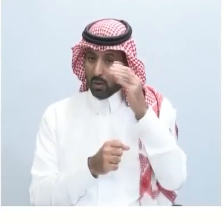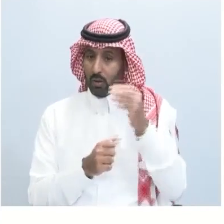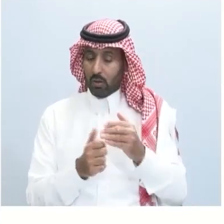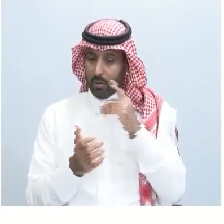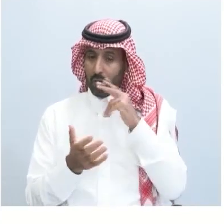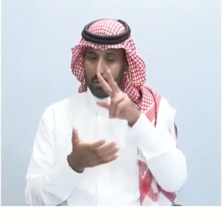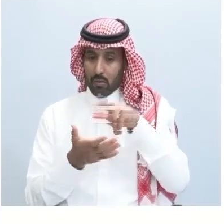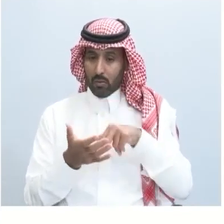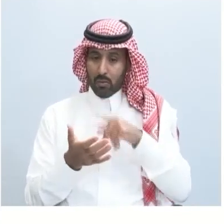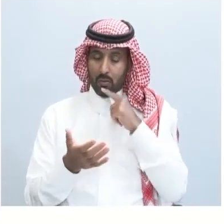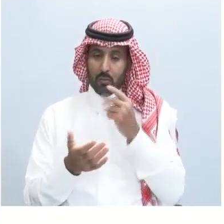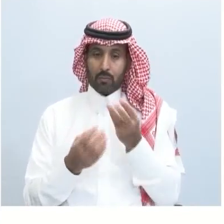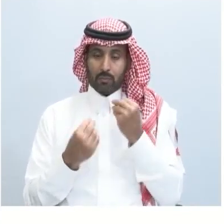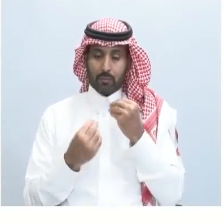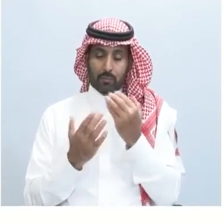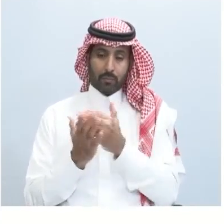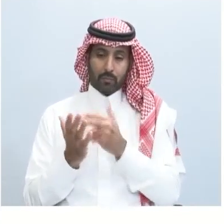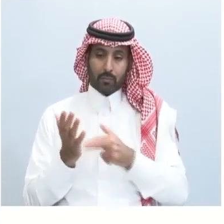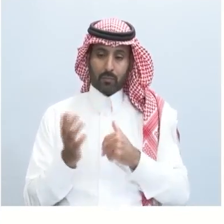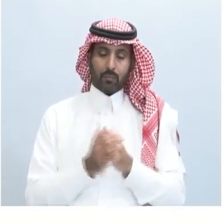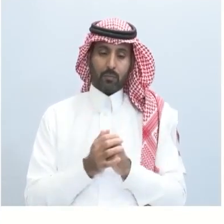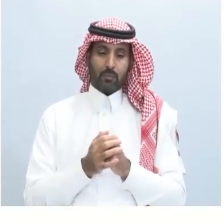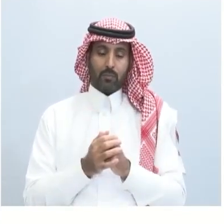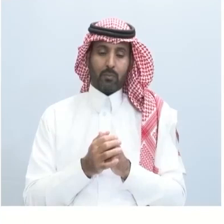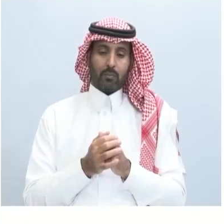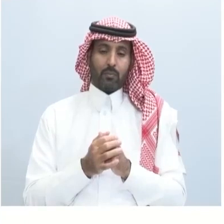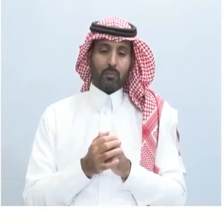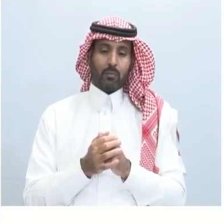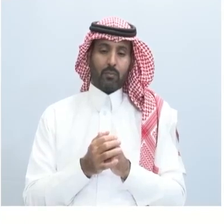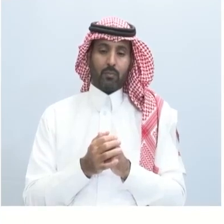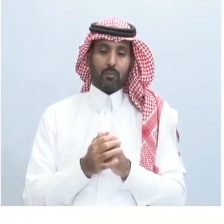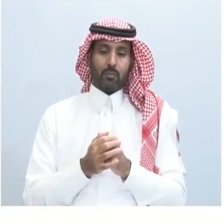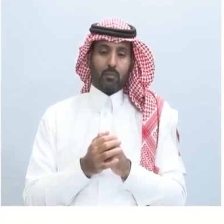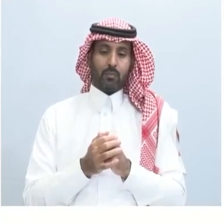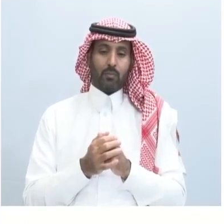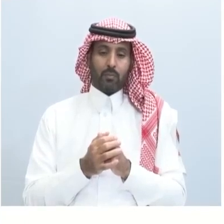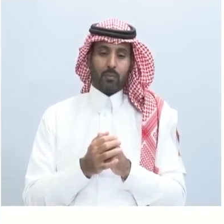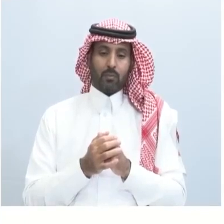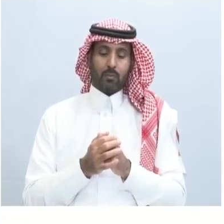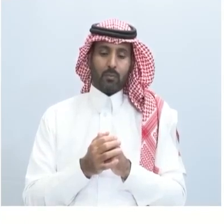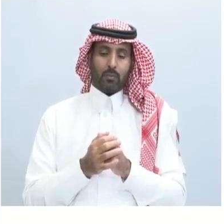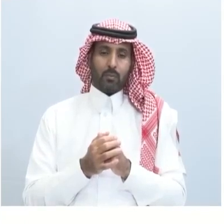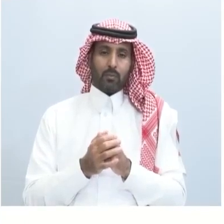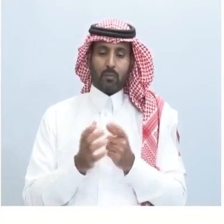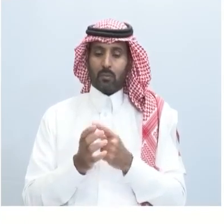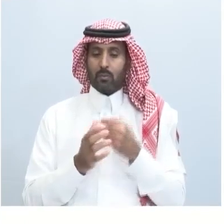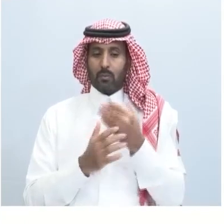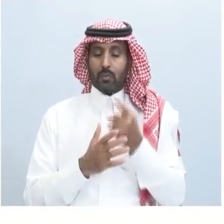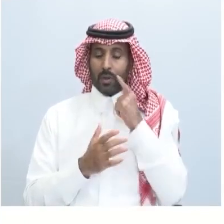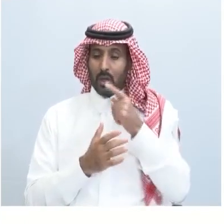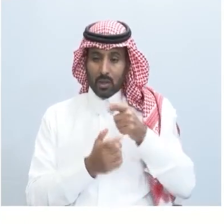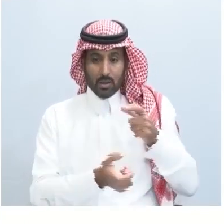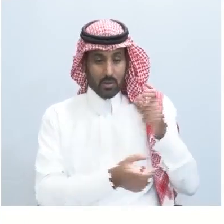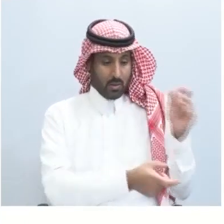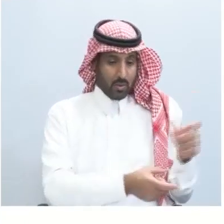from this first paragraph. So let's listen to it together. Ice hockey